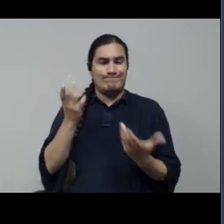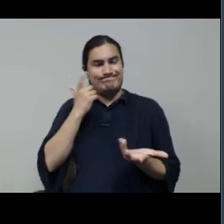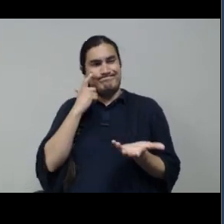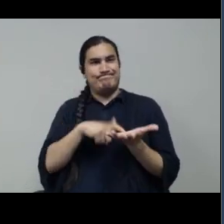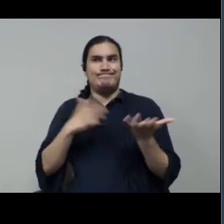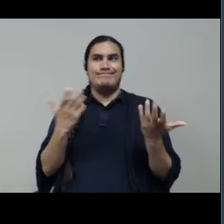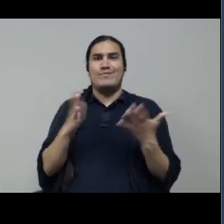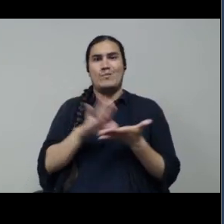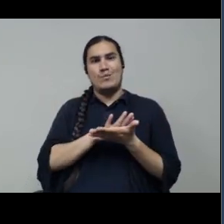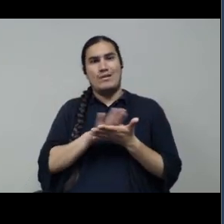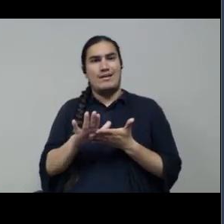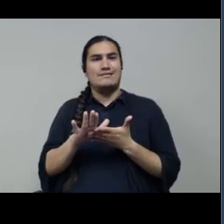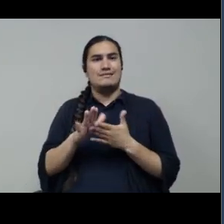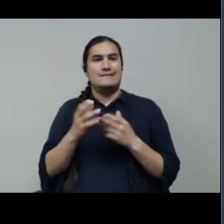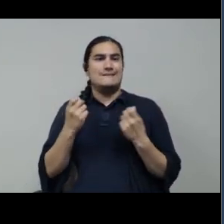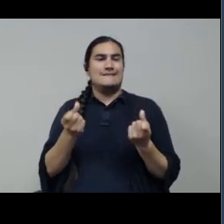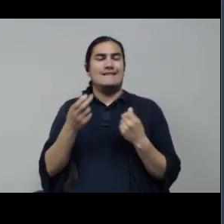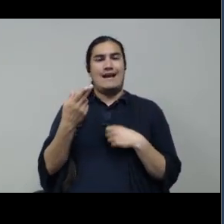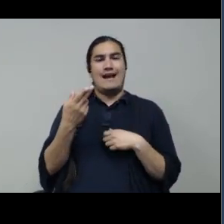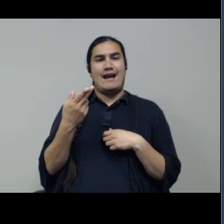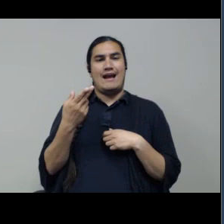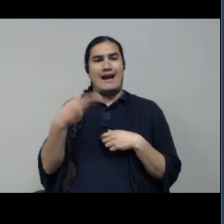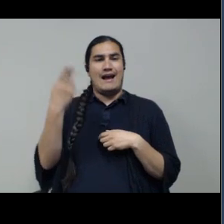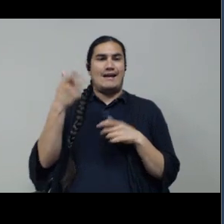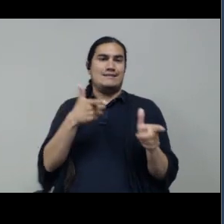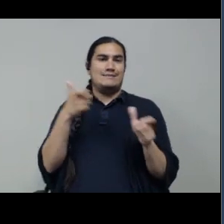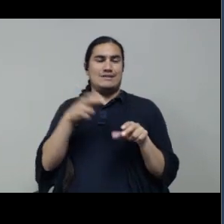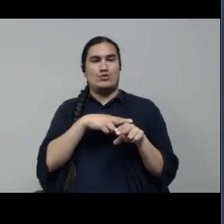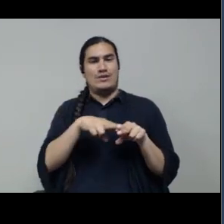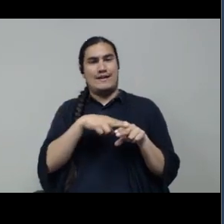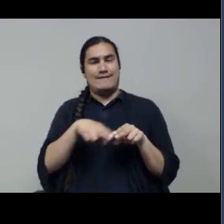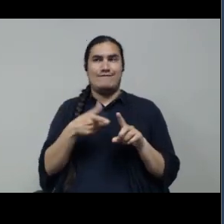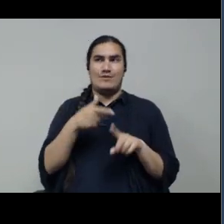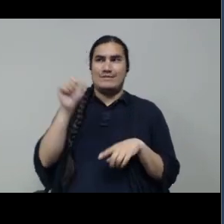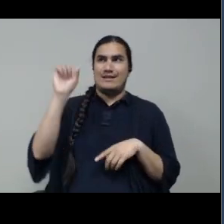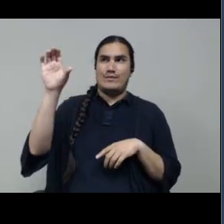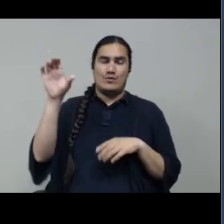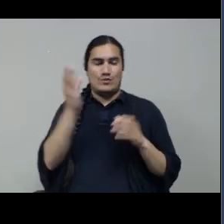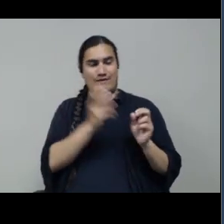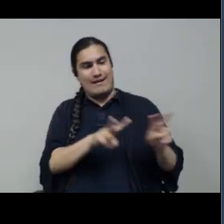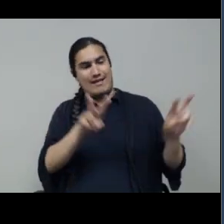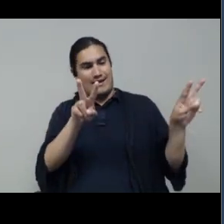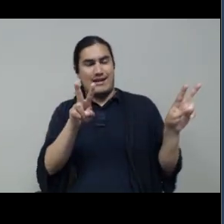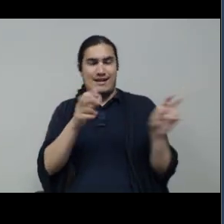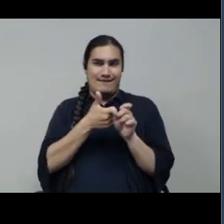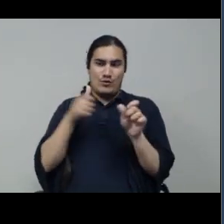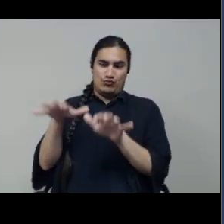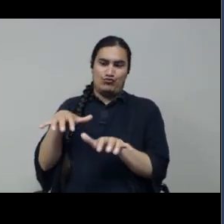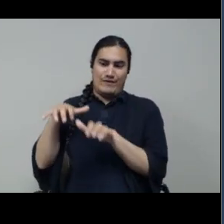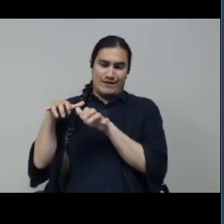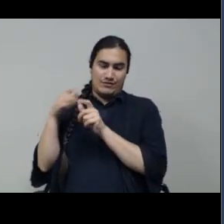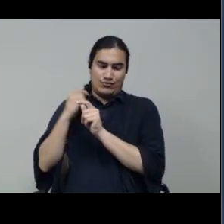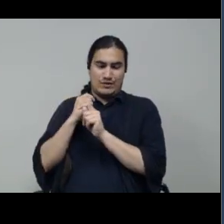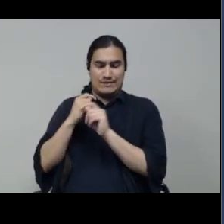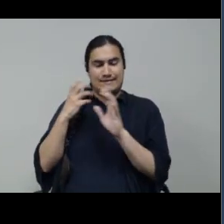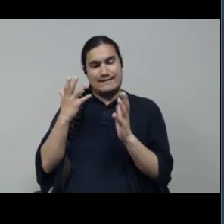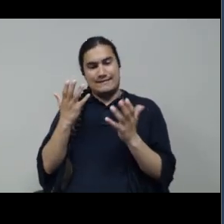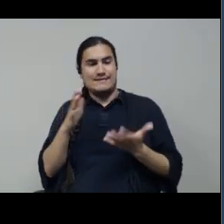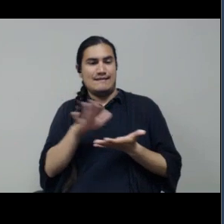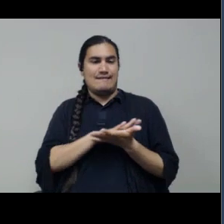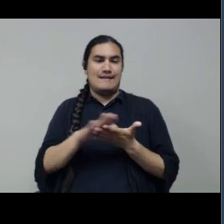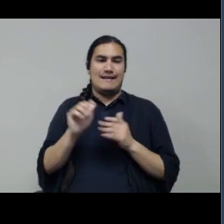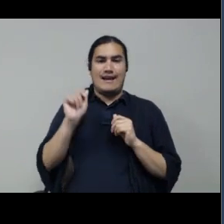how nice it would be to be riding on a high-speed rail train from Sacramento down the valley and avoid the traffic and the trucks and the clean air. So